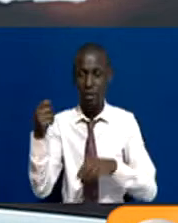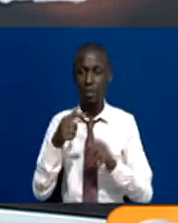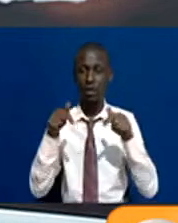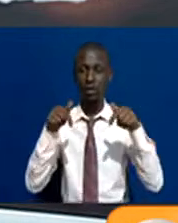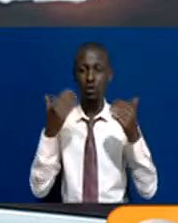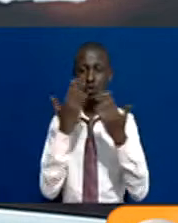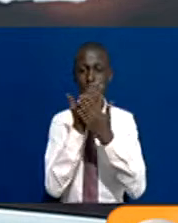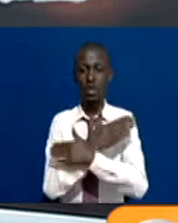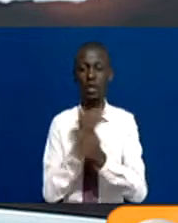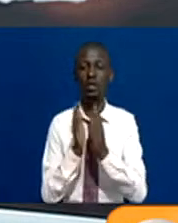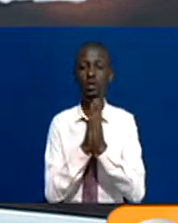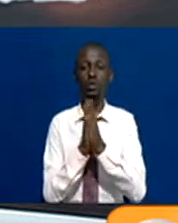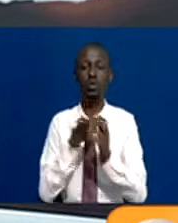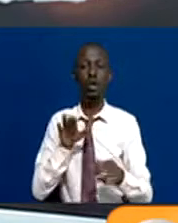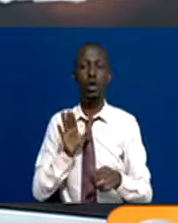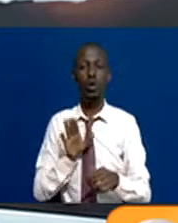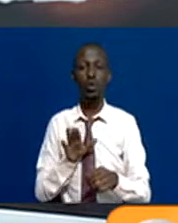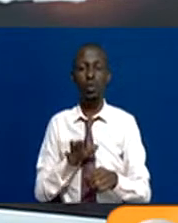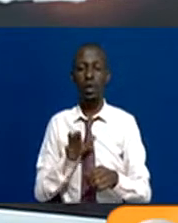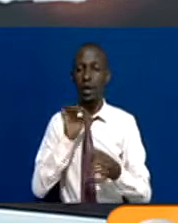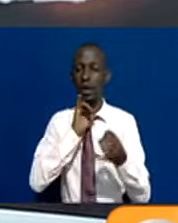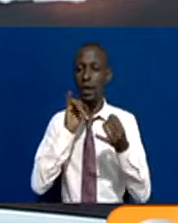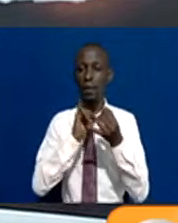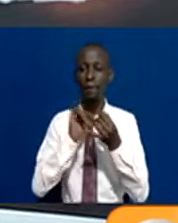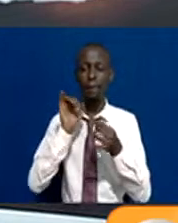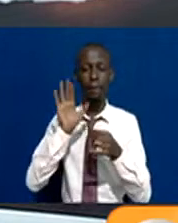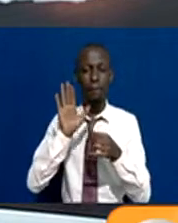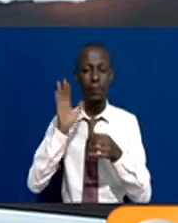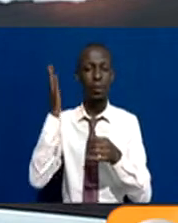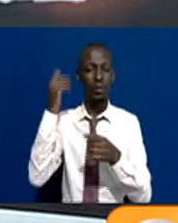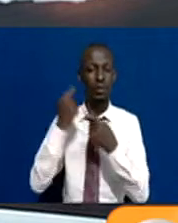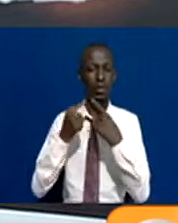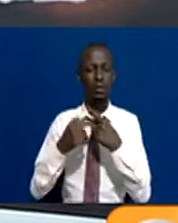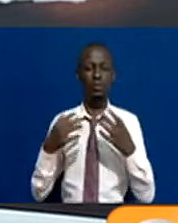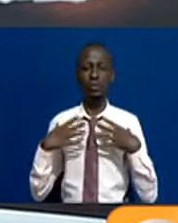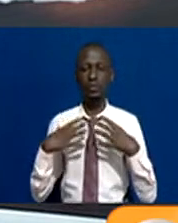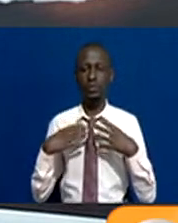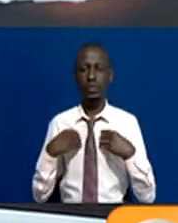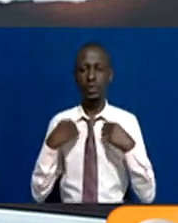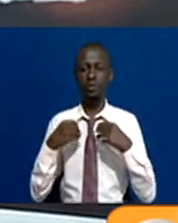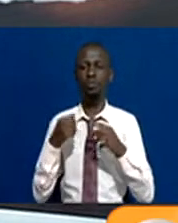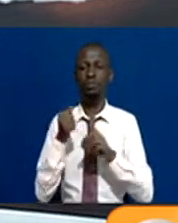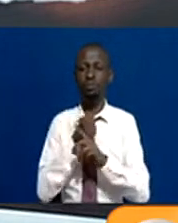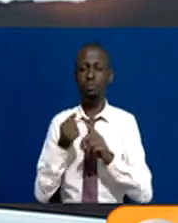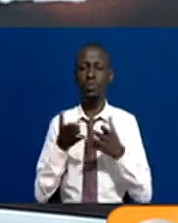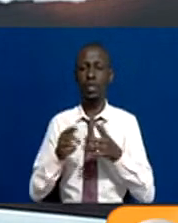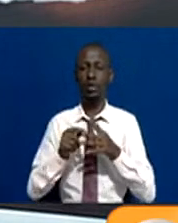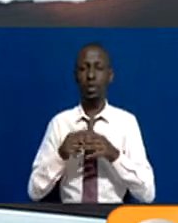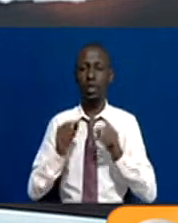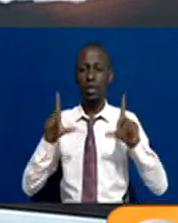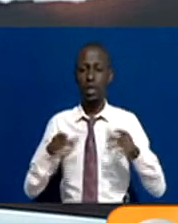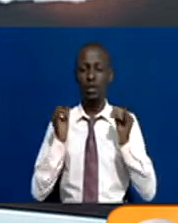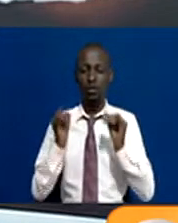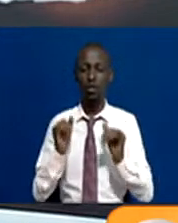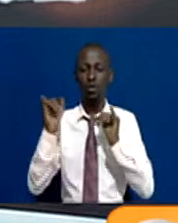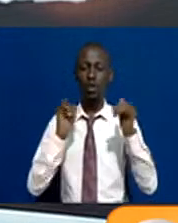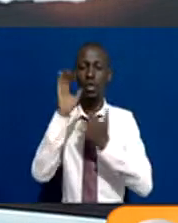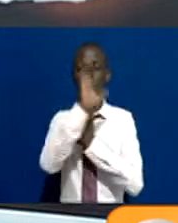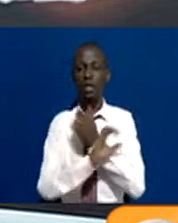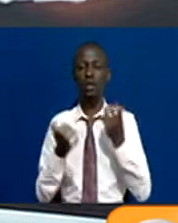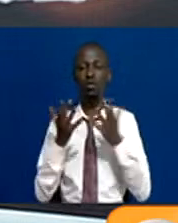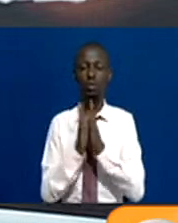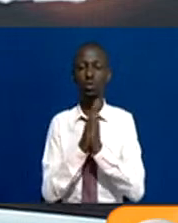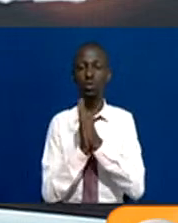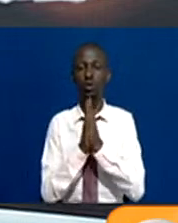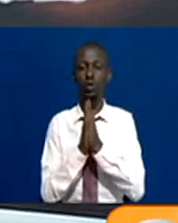a woman who left her abusive husband many years ago and started a new life abroad and is now sharing her story to